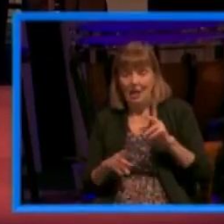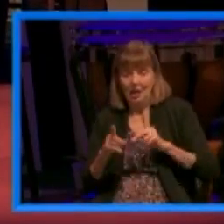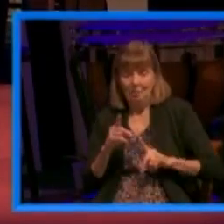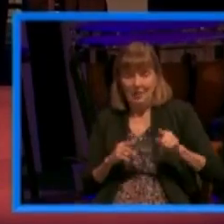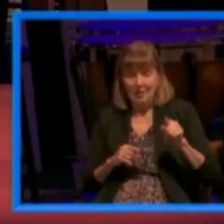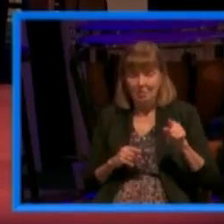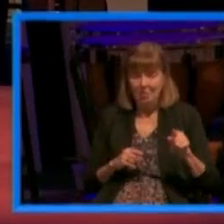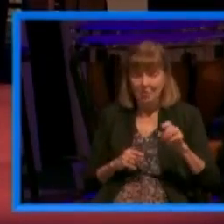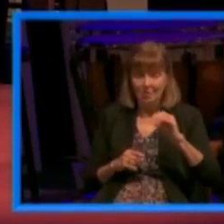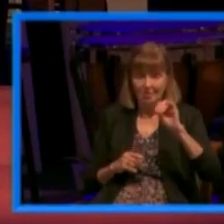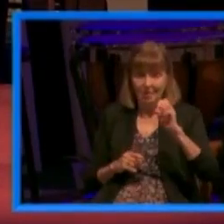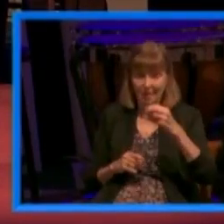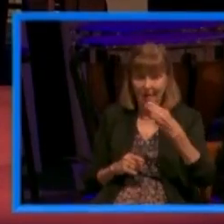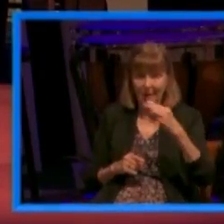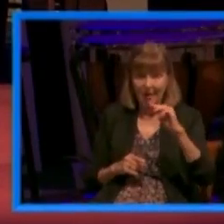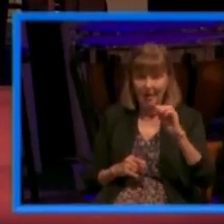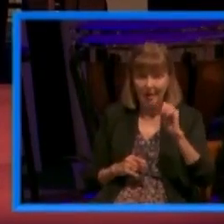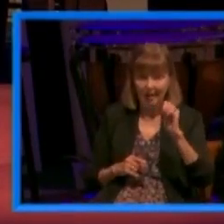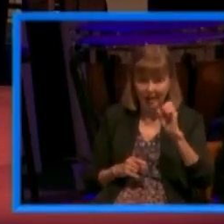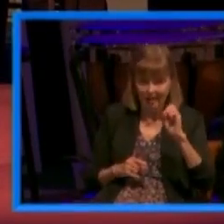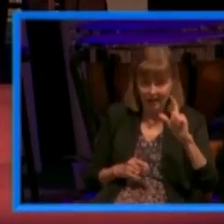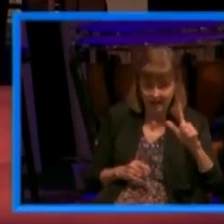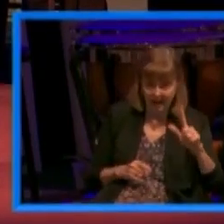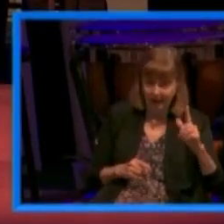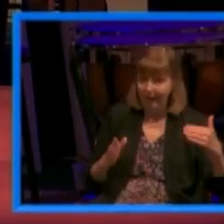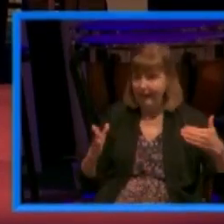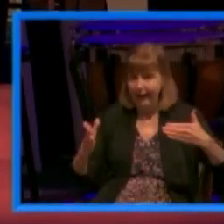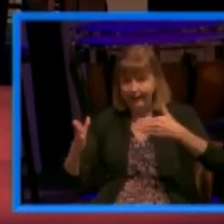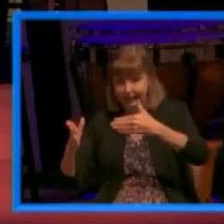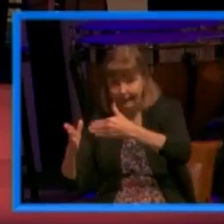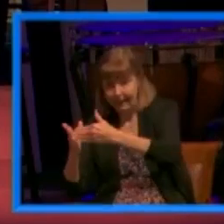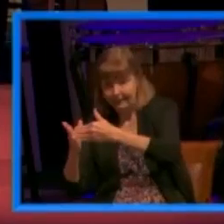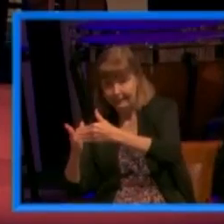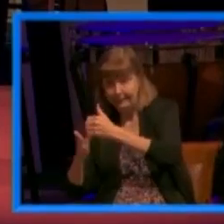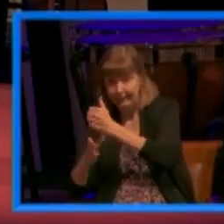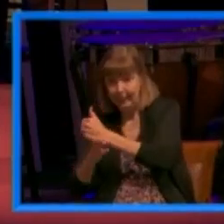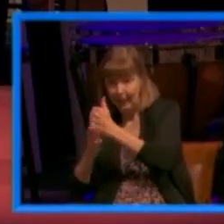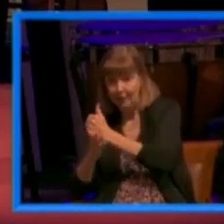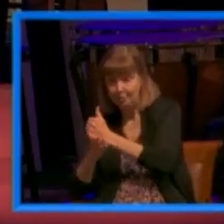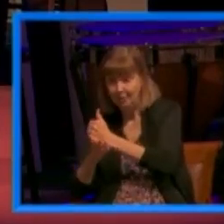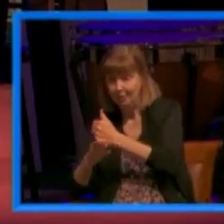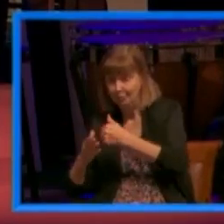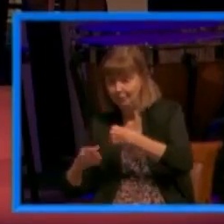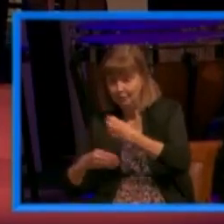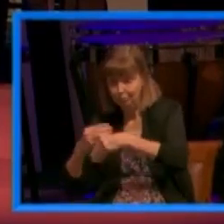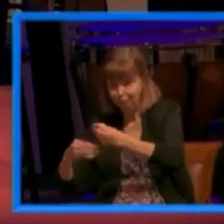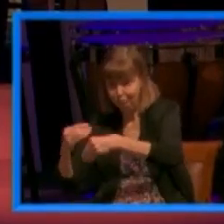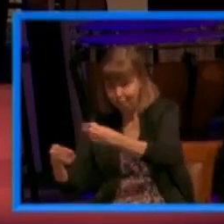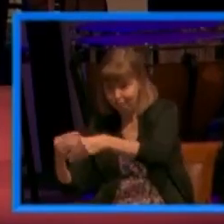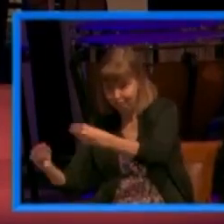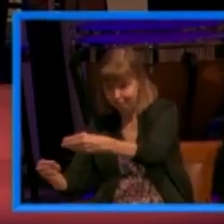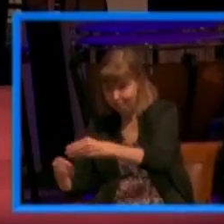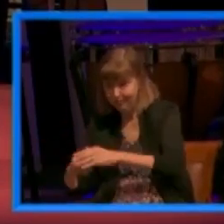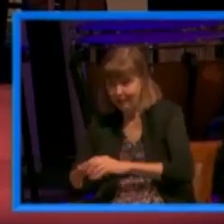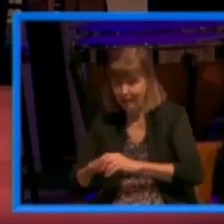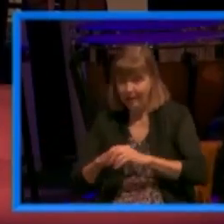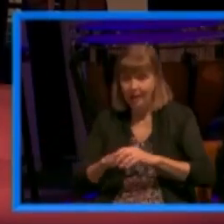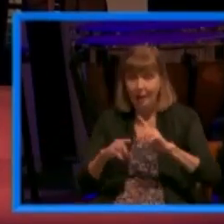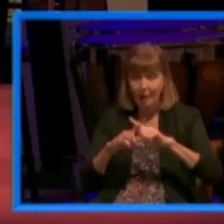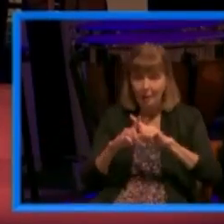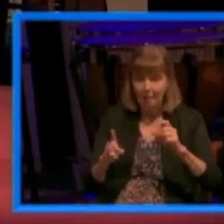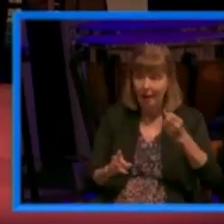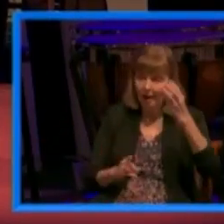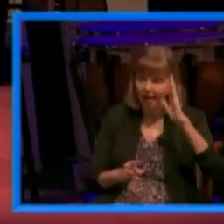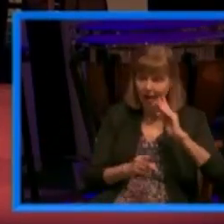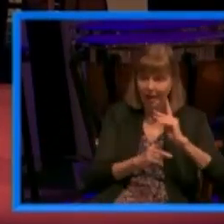the sins of Abraham. But God saw and took care and watched over her, sent her back and protected her. In fact, when you go down and read the last